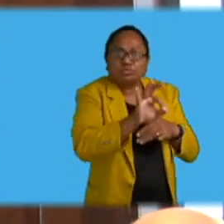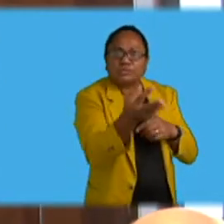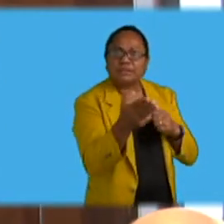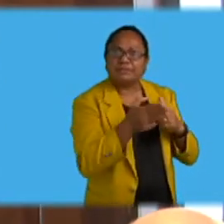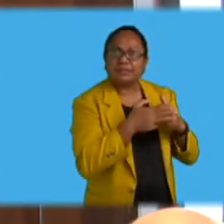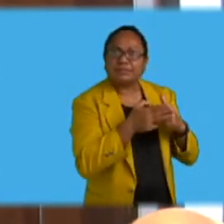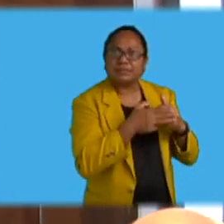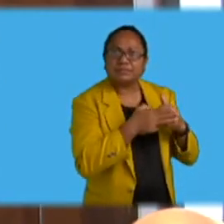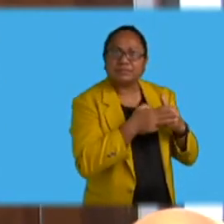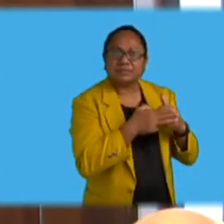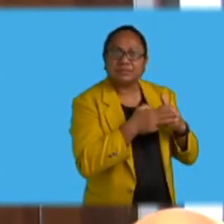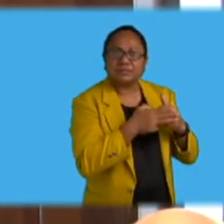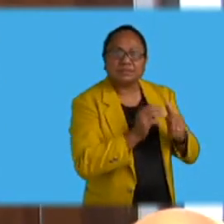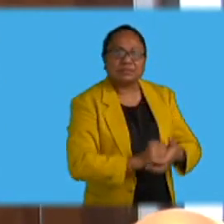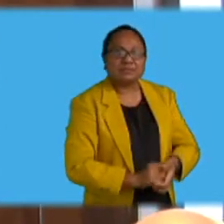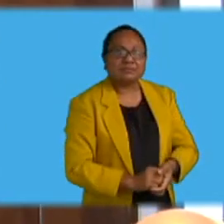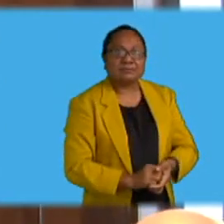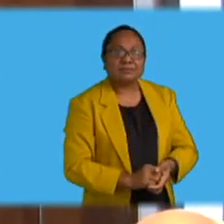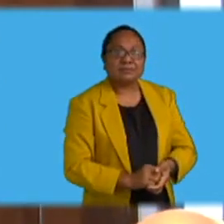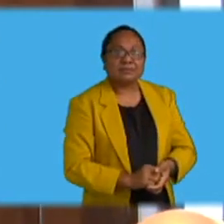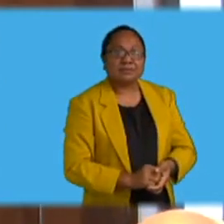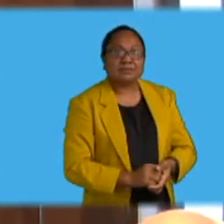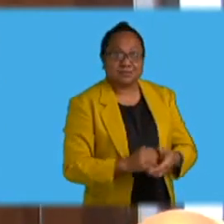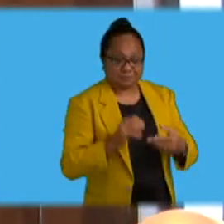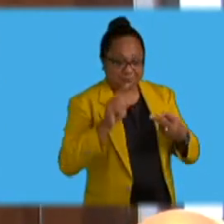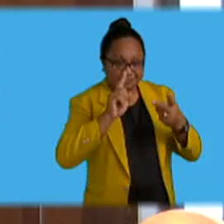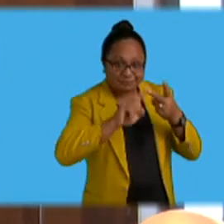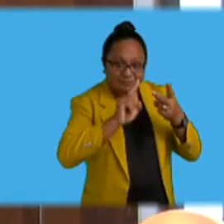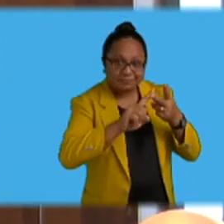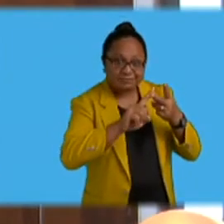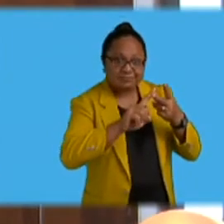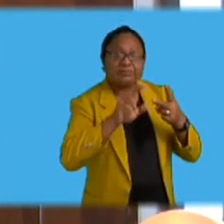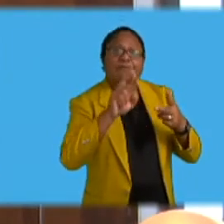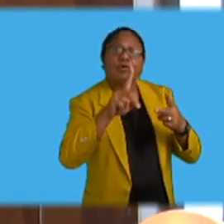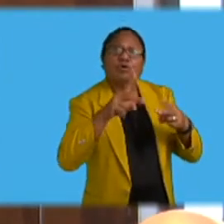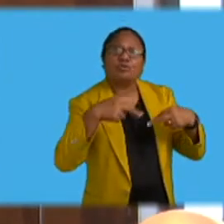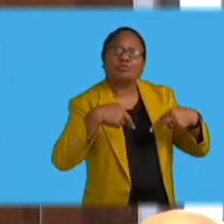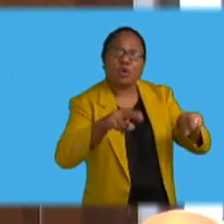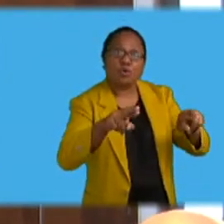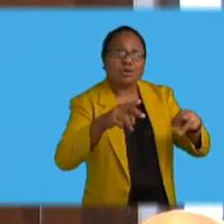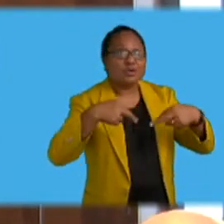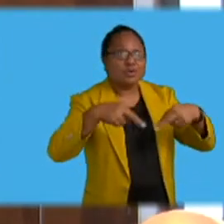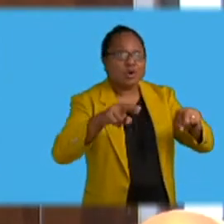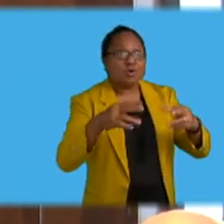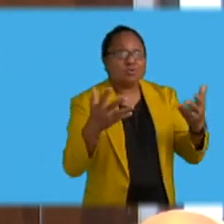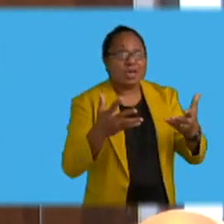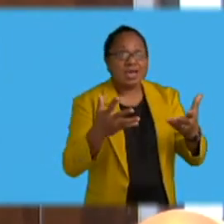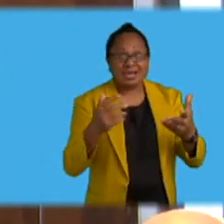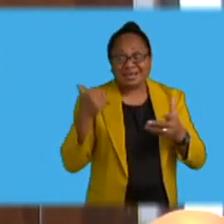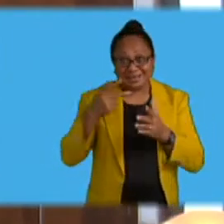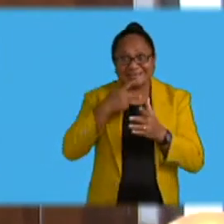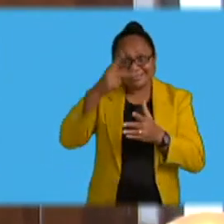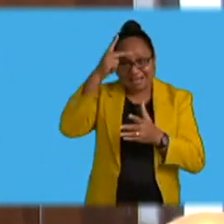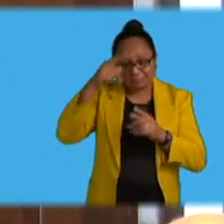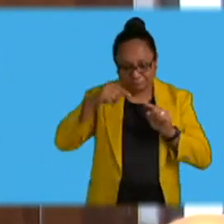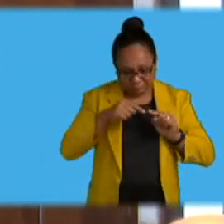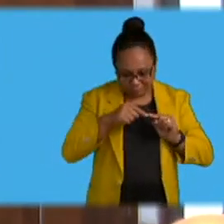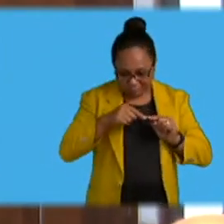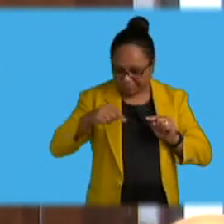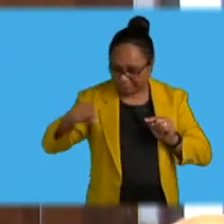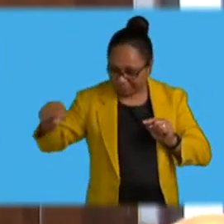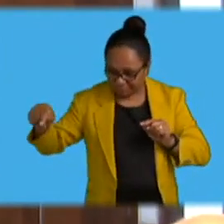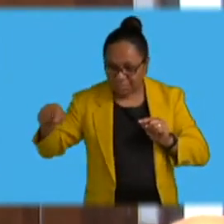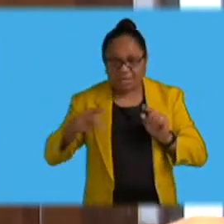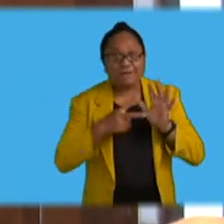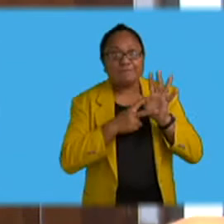done. And as for the roads, the road from Wunsia to Mbukilawira, and the one